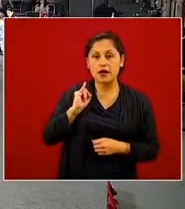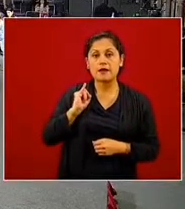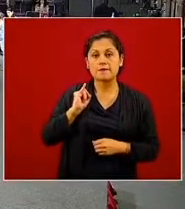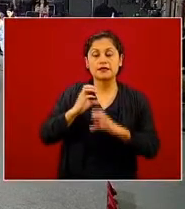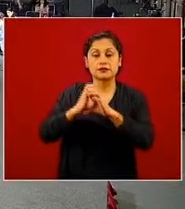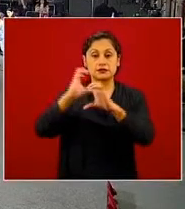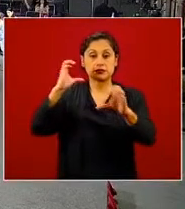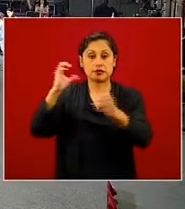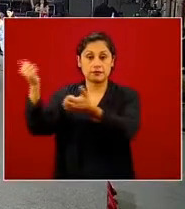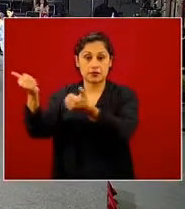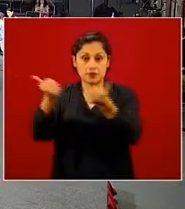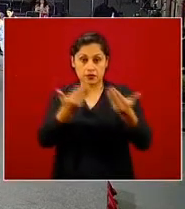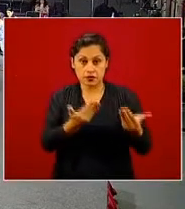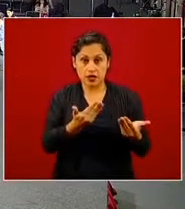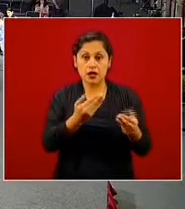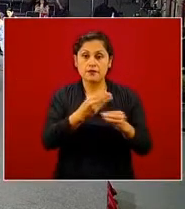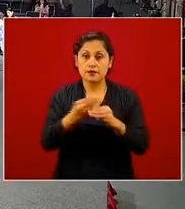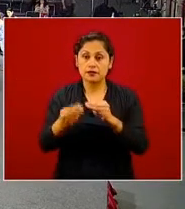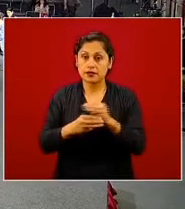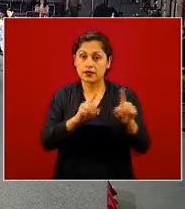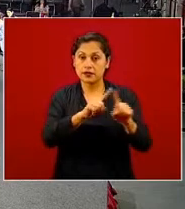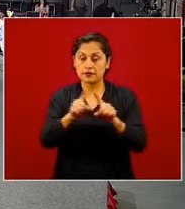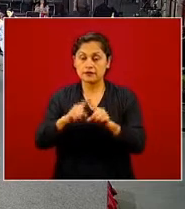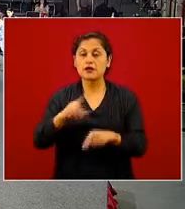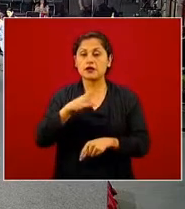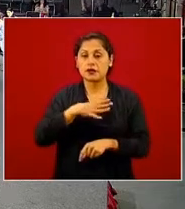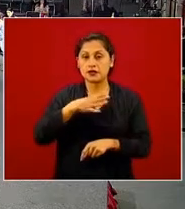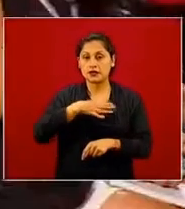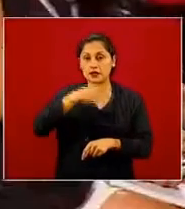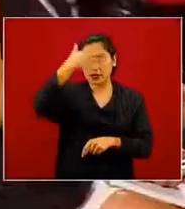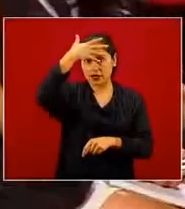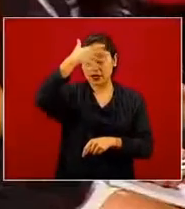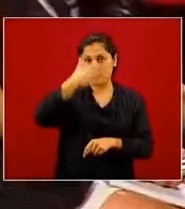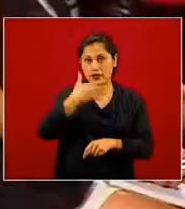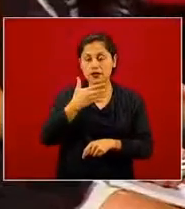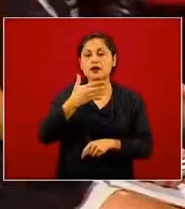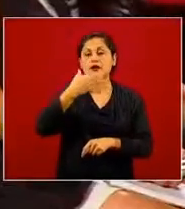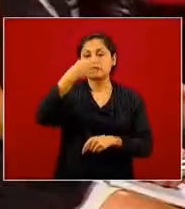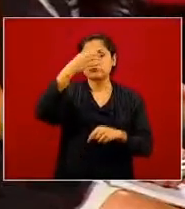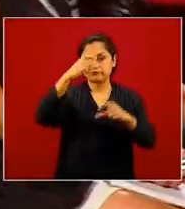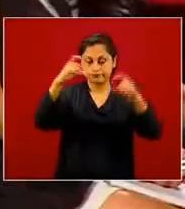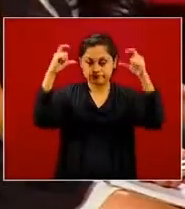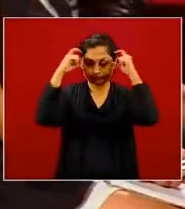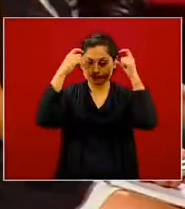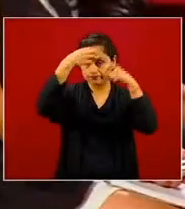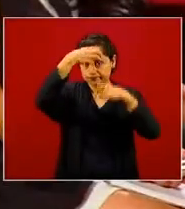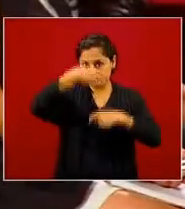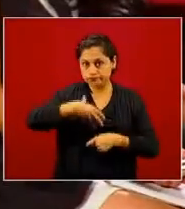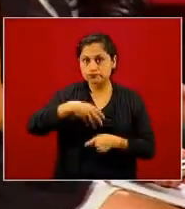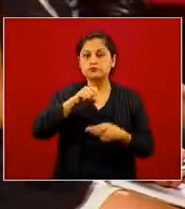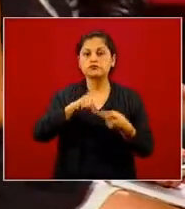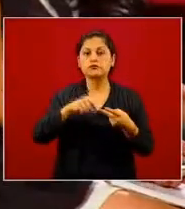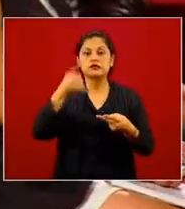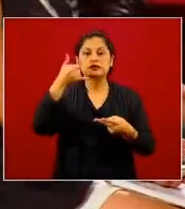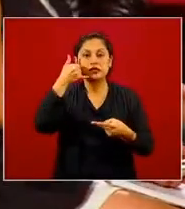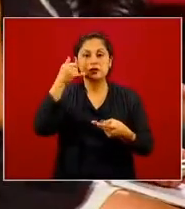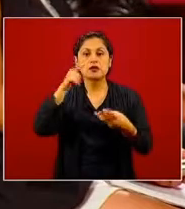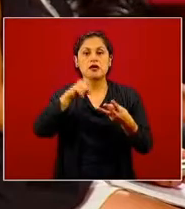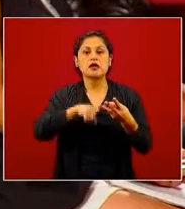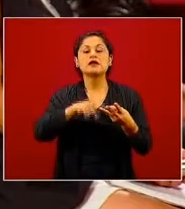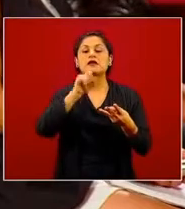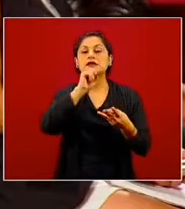them. We heard that a truck arrived with some equipment, with some screens and cell